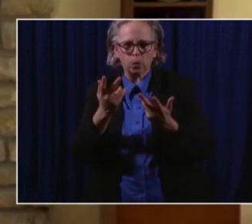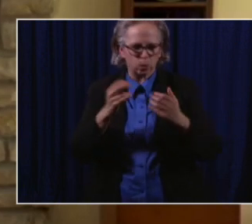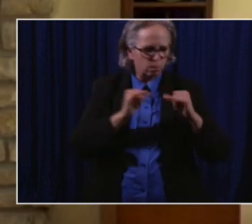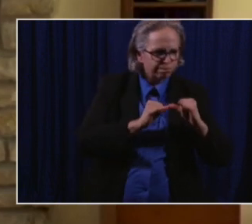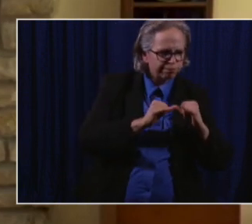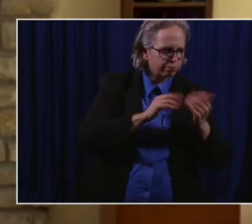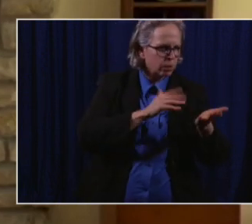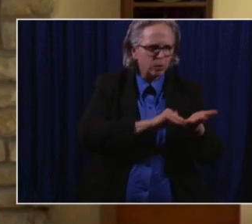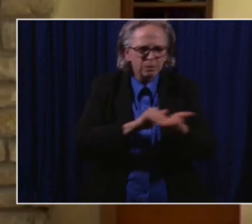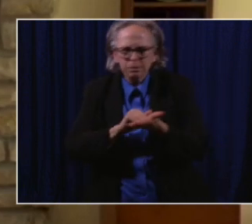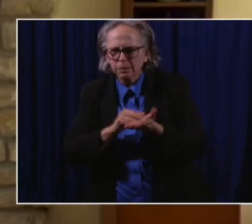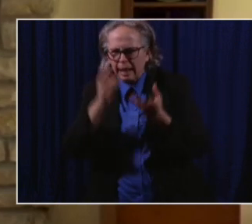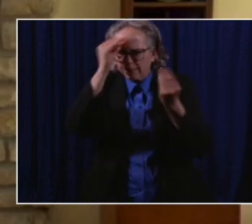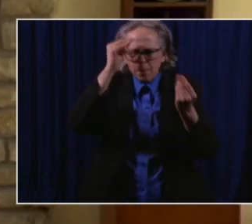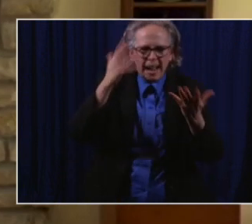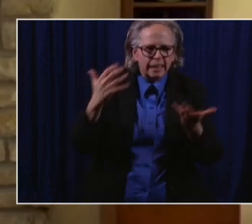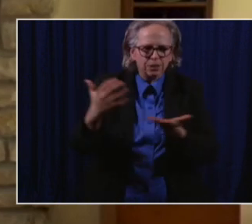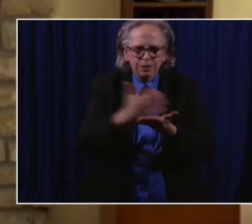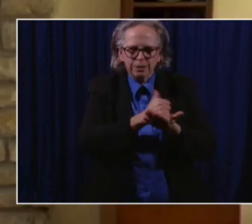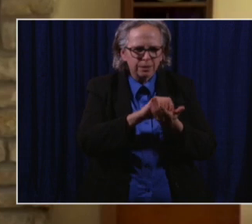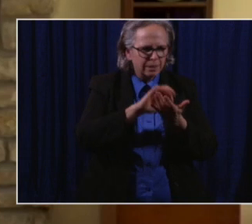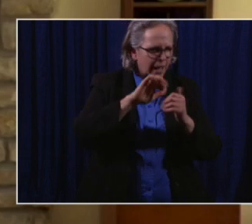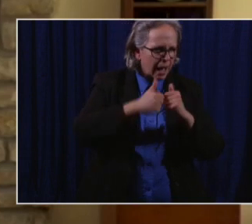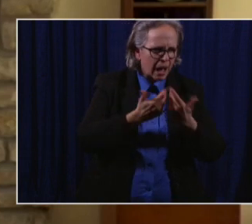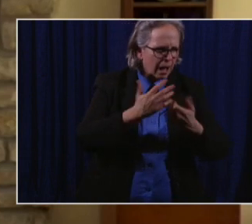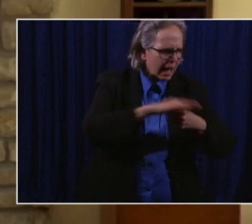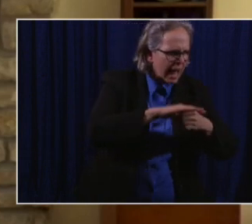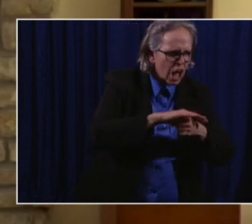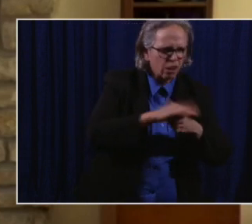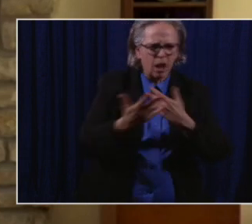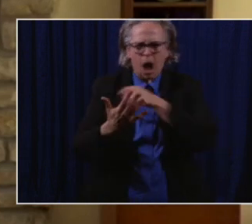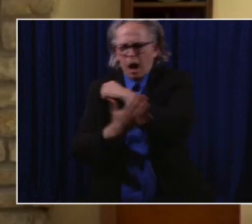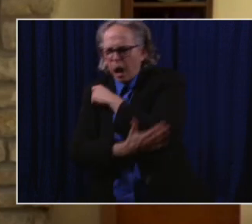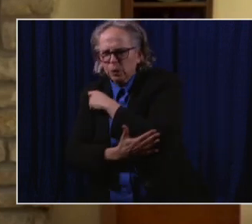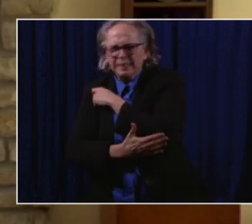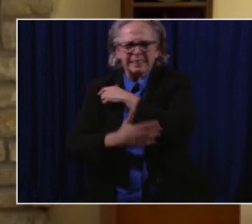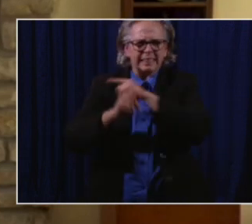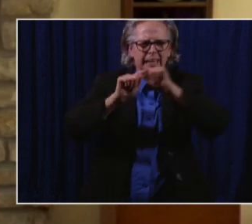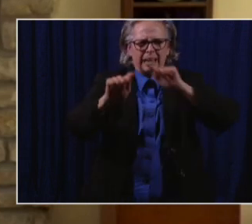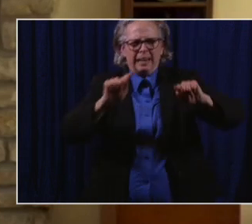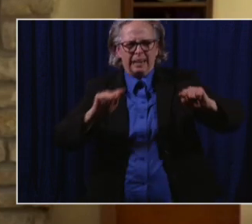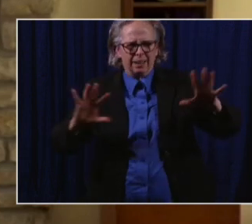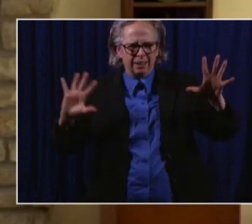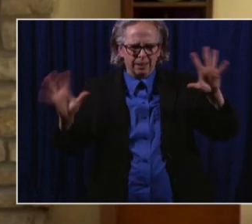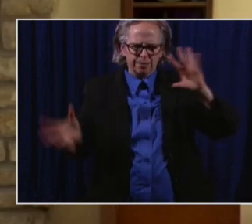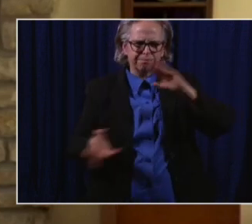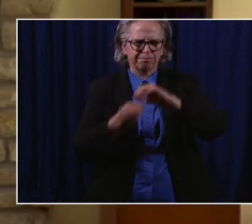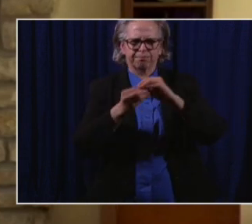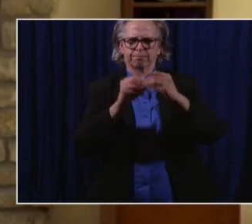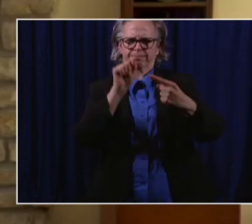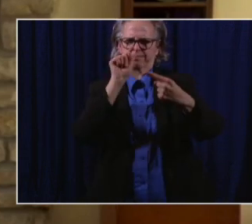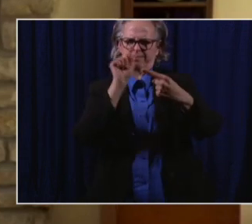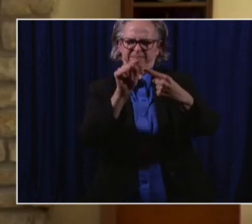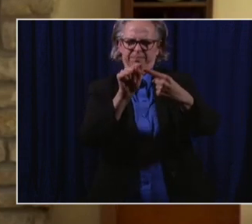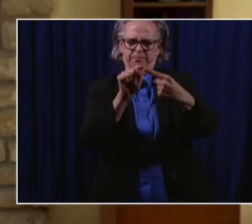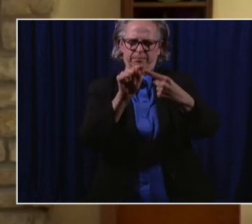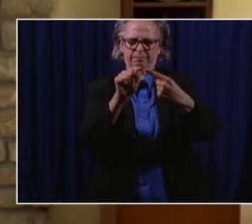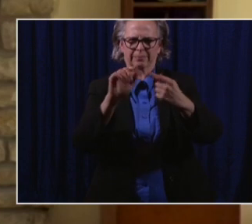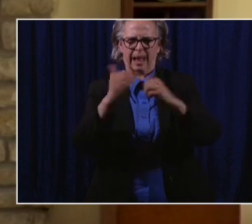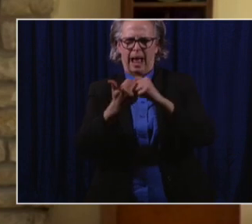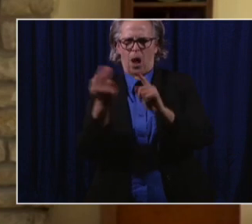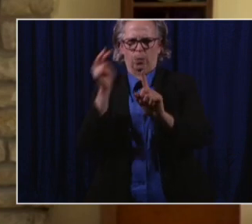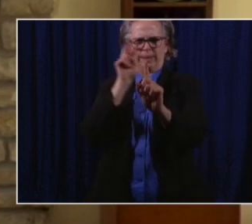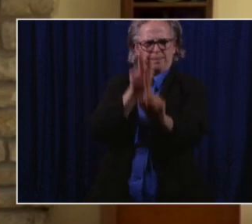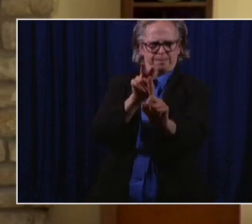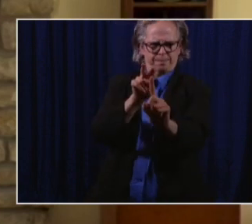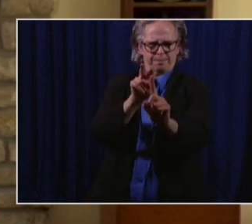the situation that you have in your particular county. So I think it's, we wanted to kind of put these two together. And